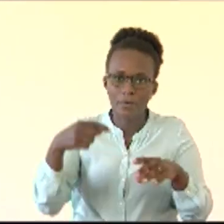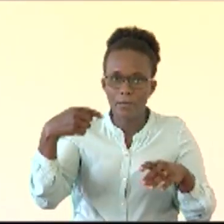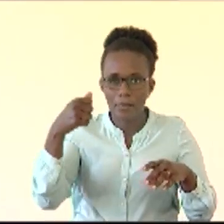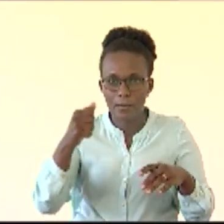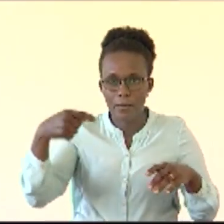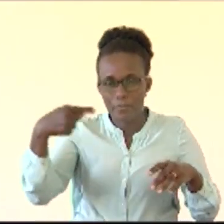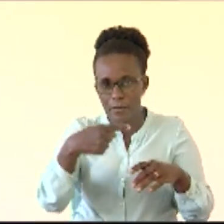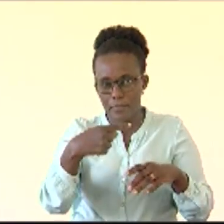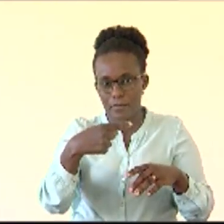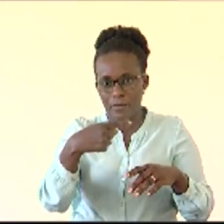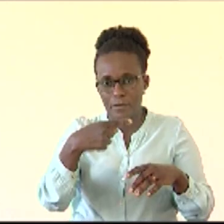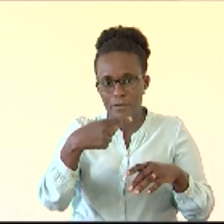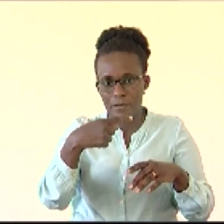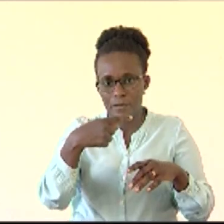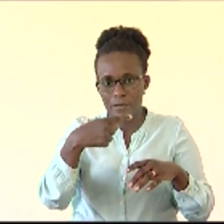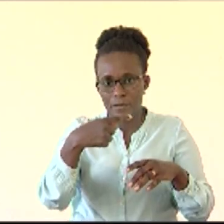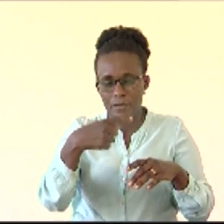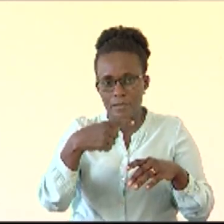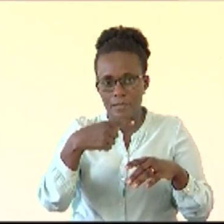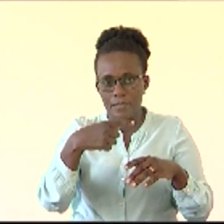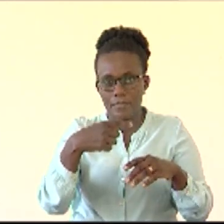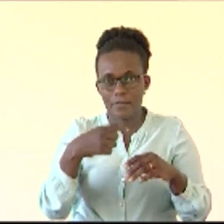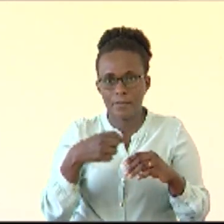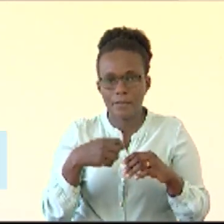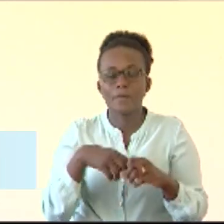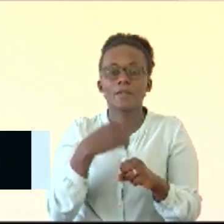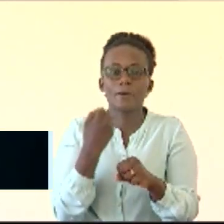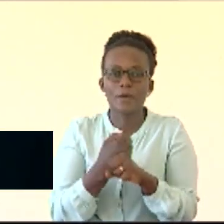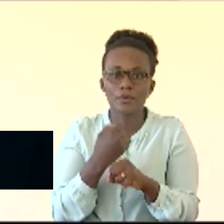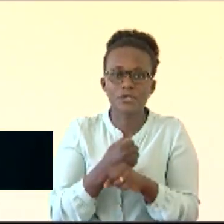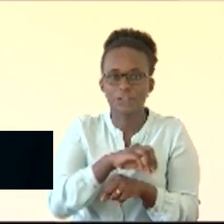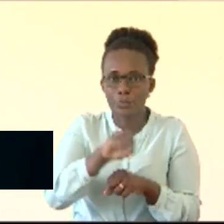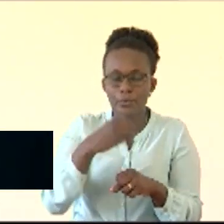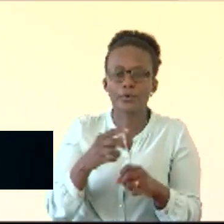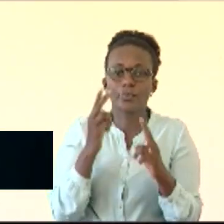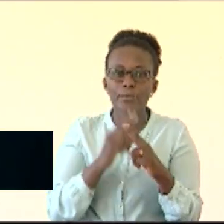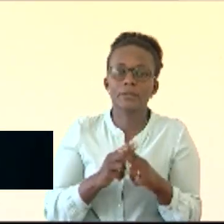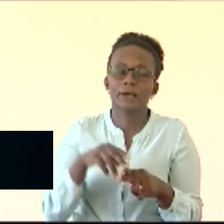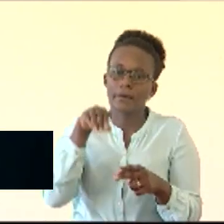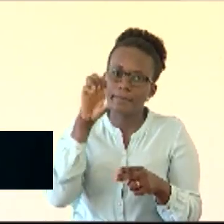And the process that is used is this electroplating that we are talking about.